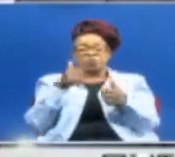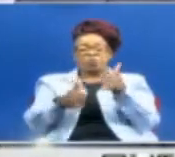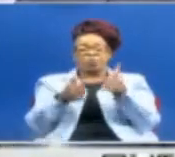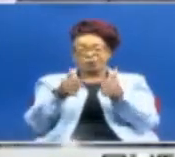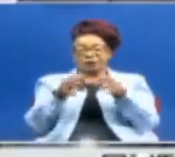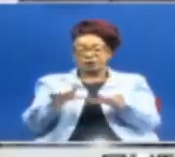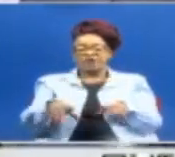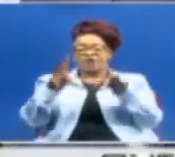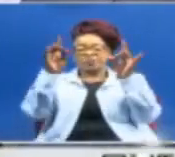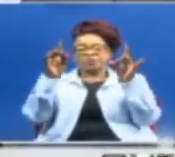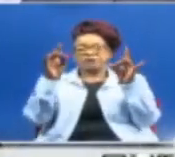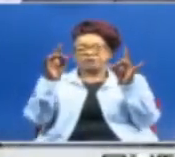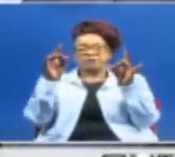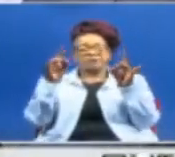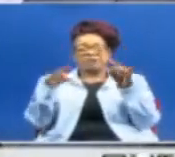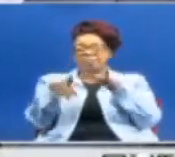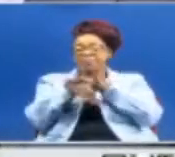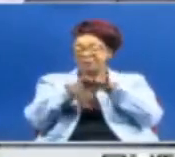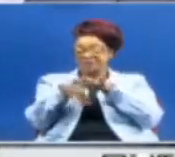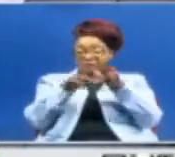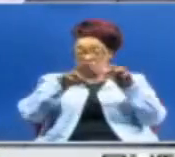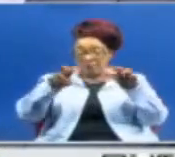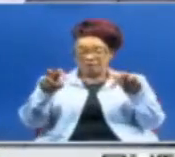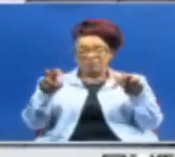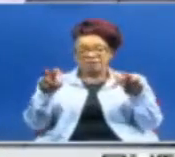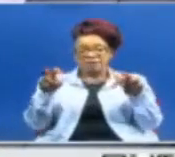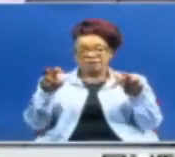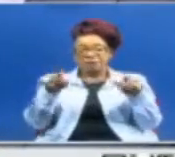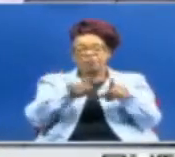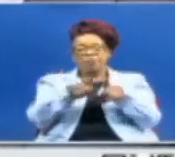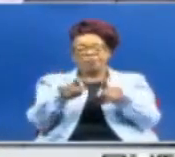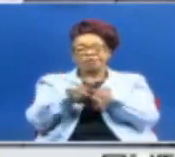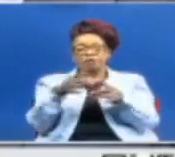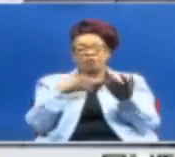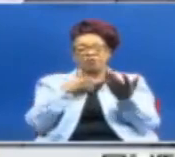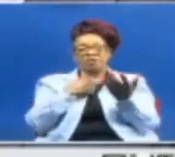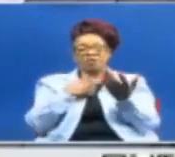at a preliminary inquiry. He also had